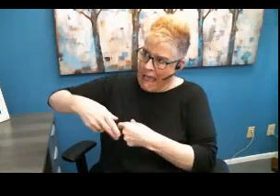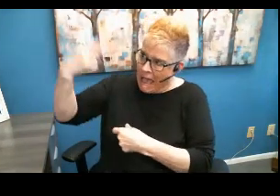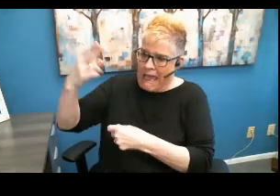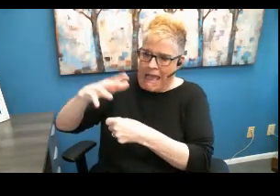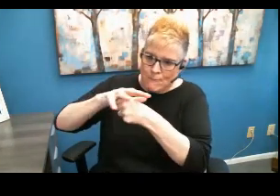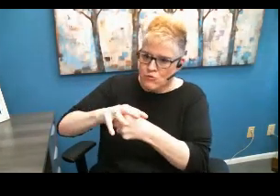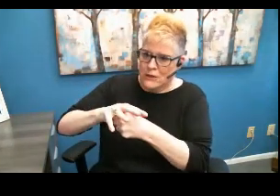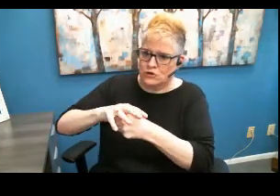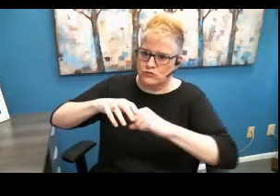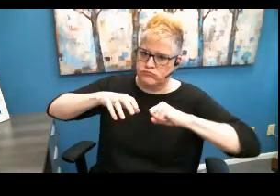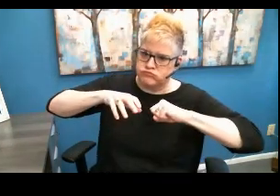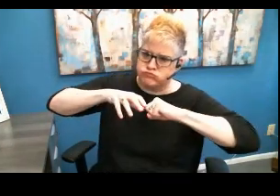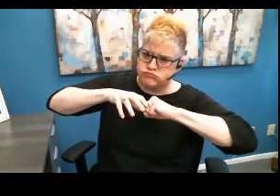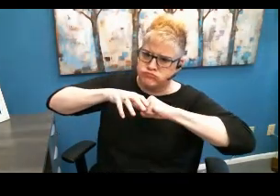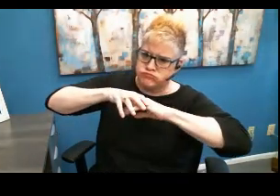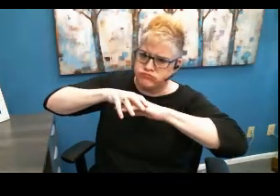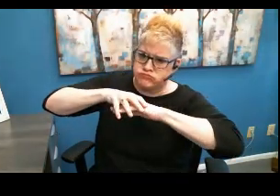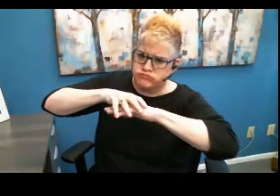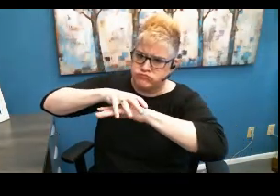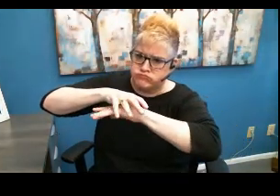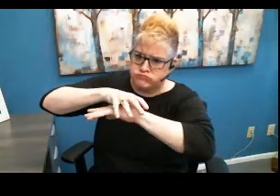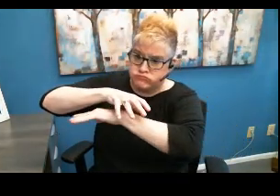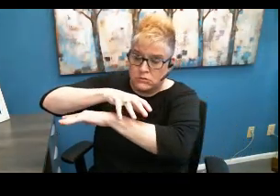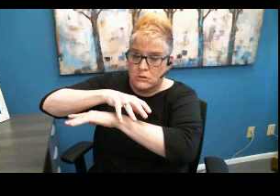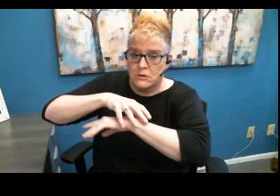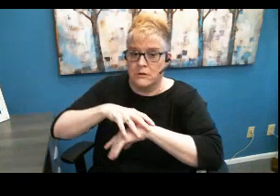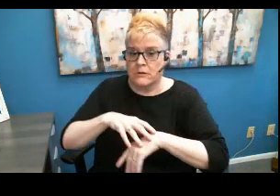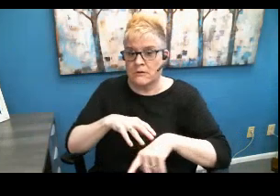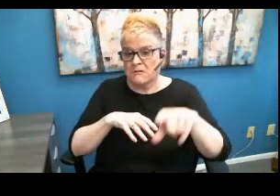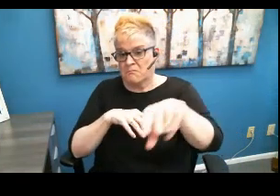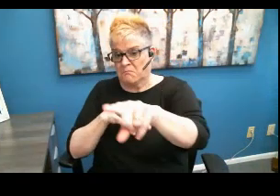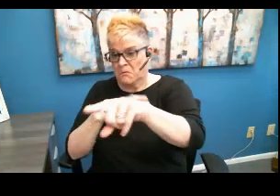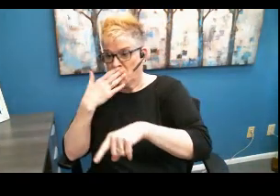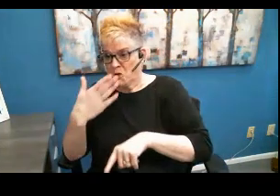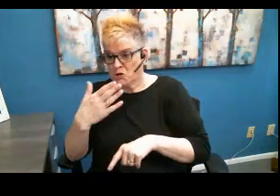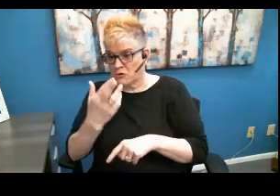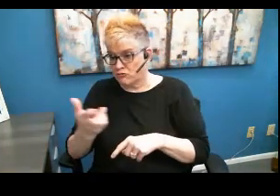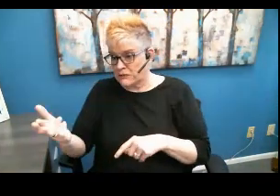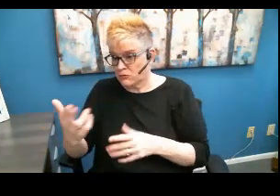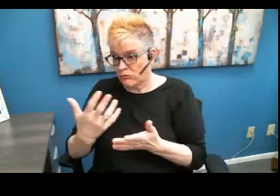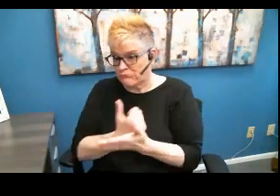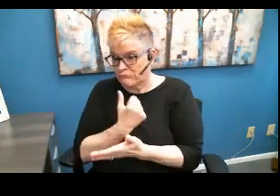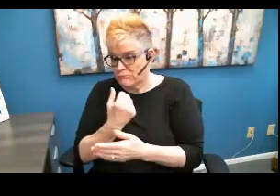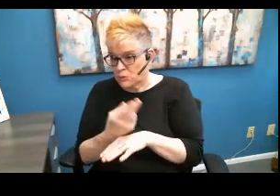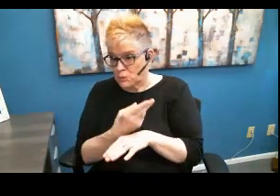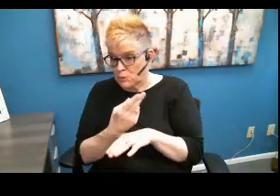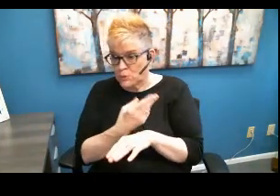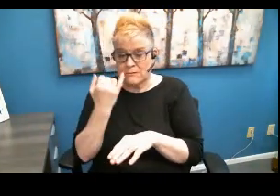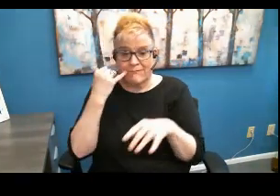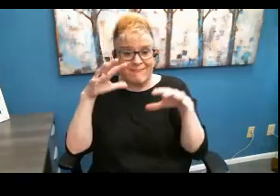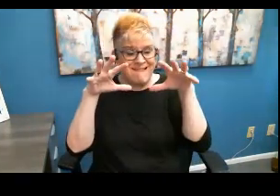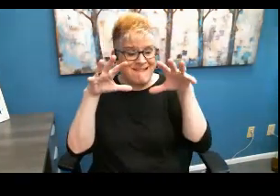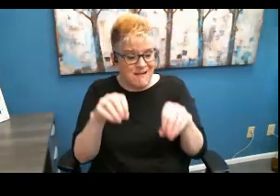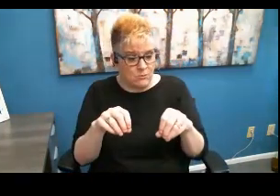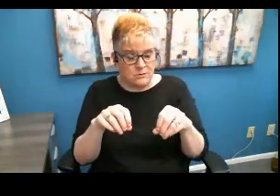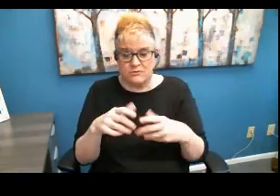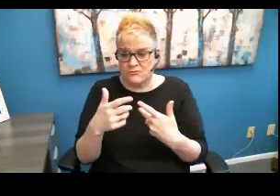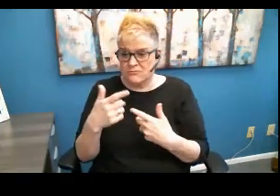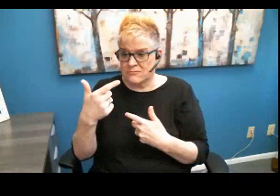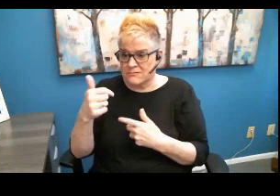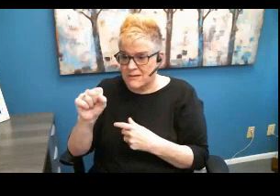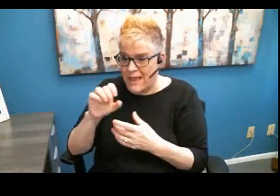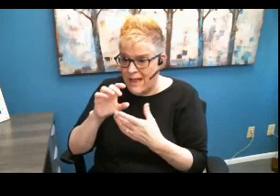territory. So this should be a good resource if anybody's, curious to use this. If you do have an outage and it's gas related, or you